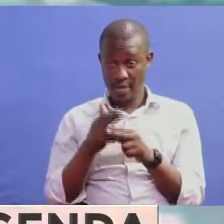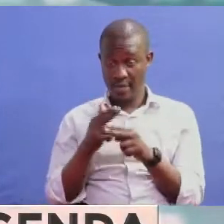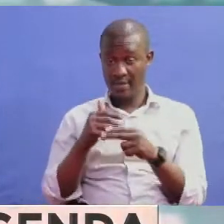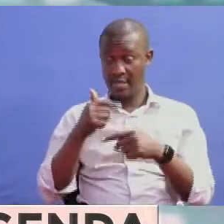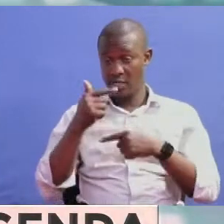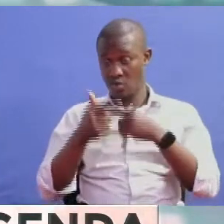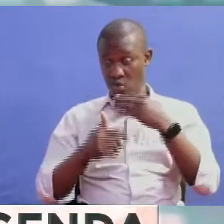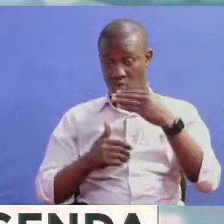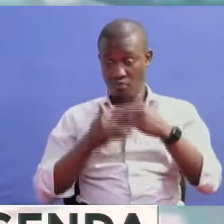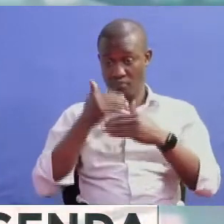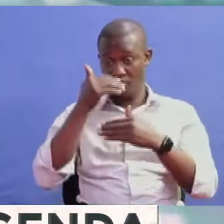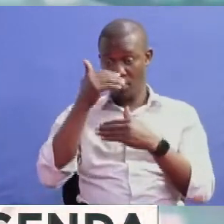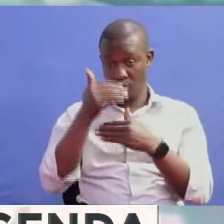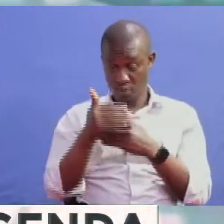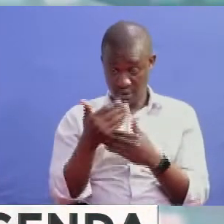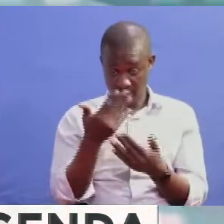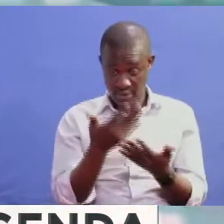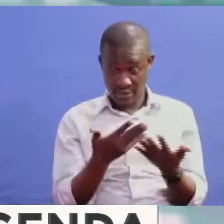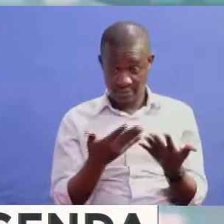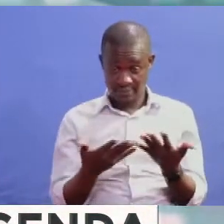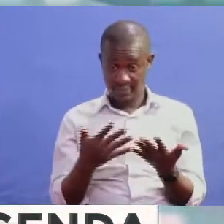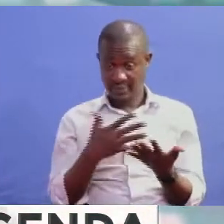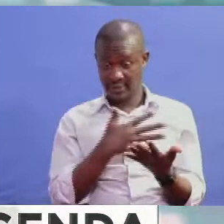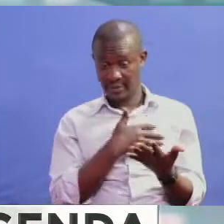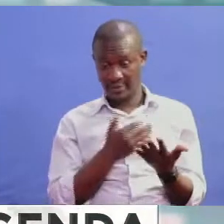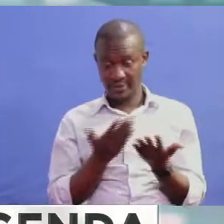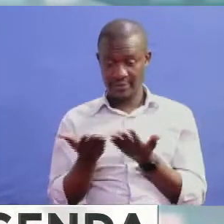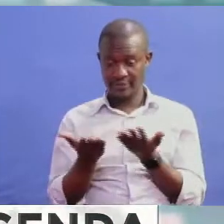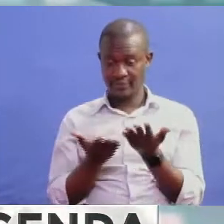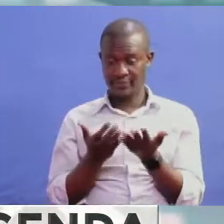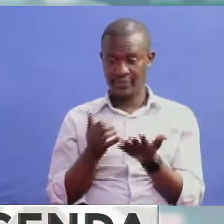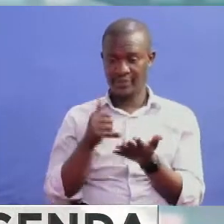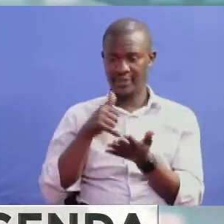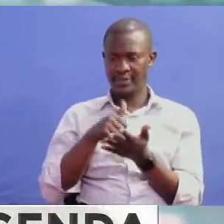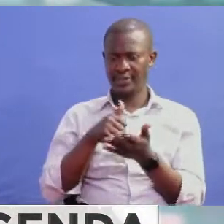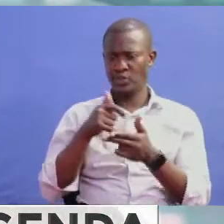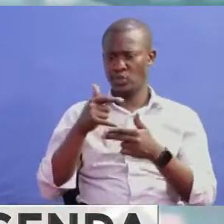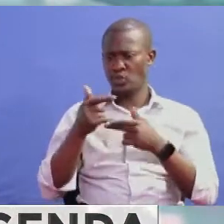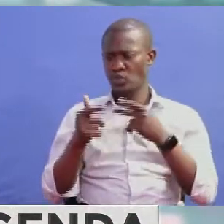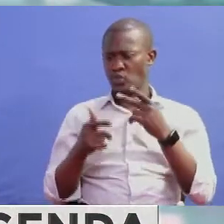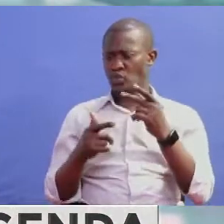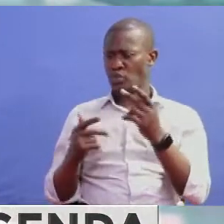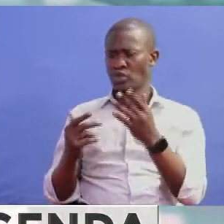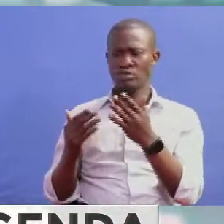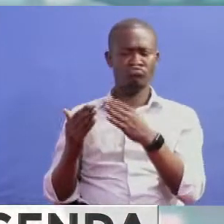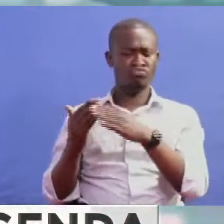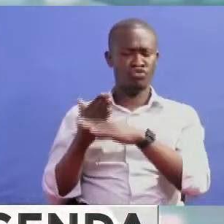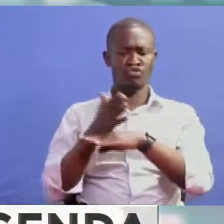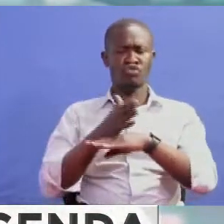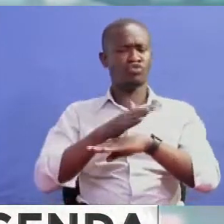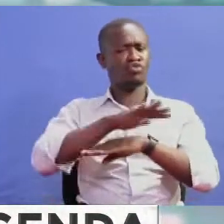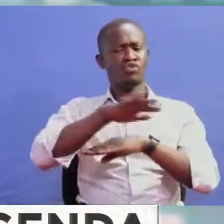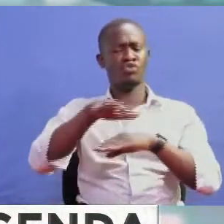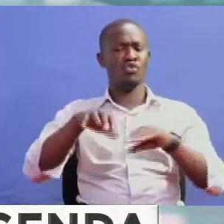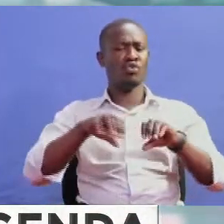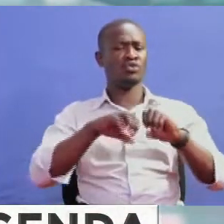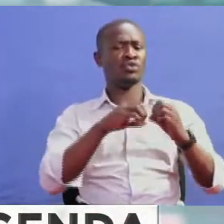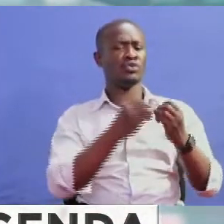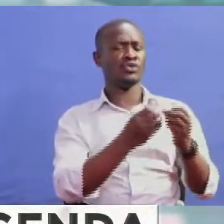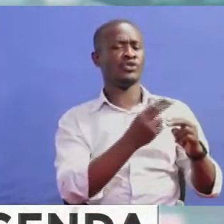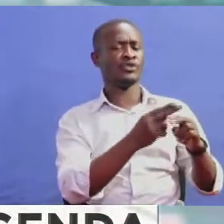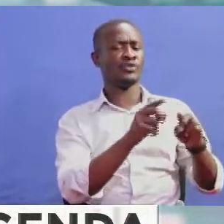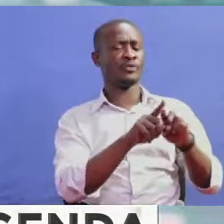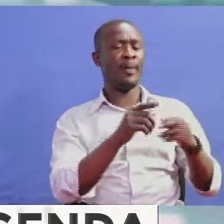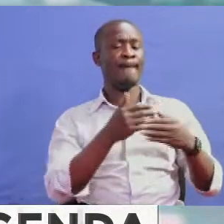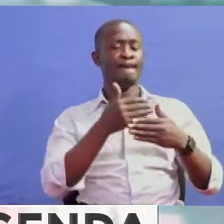beyond product and service. It cuts across the entire organization, the entire brand.